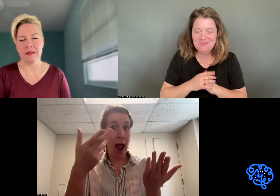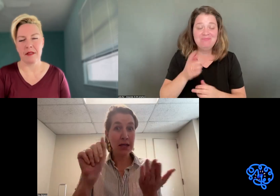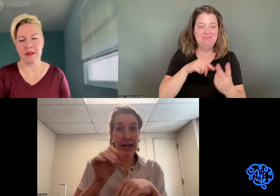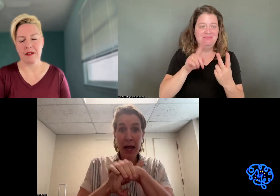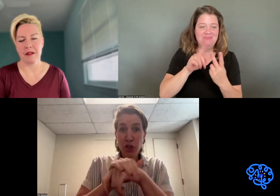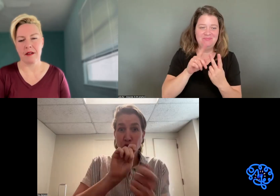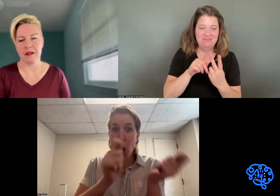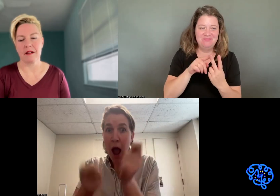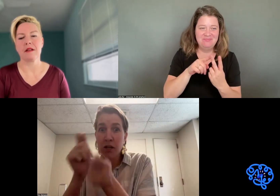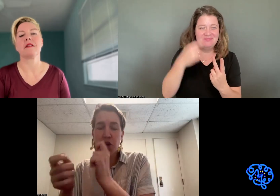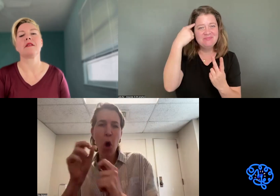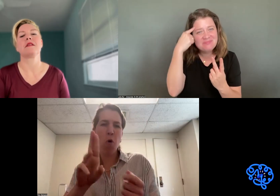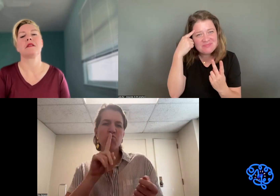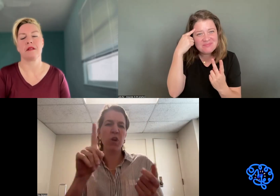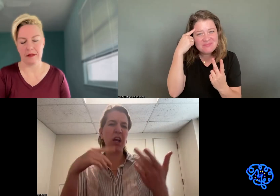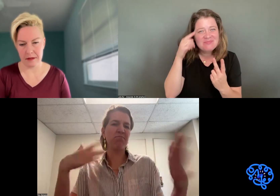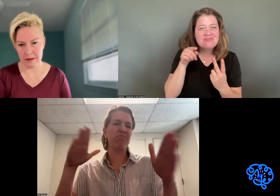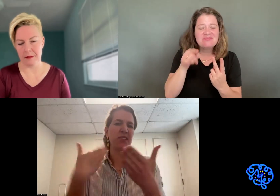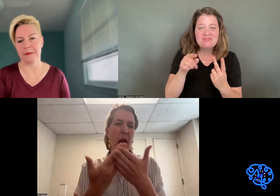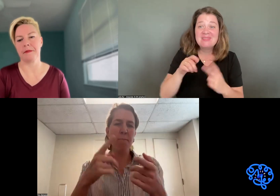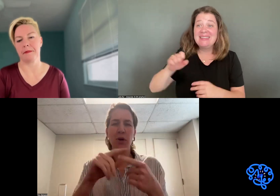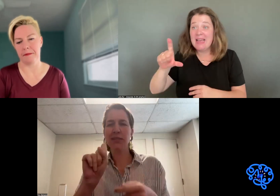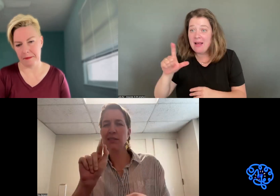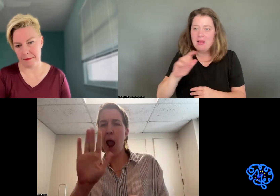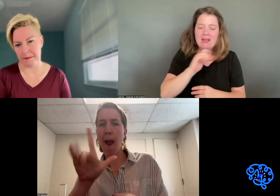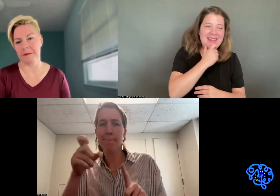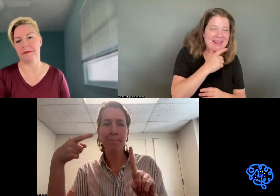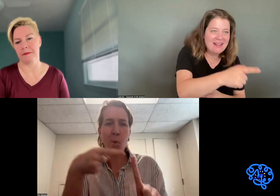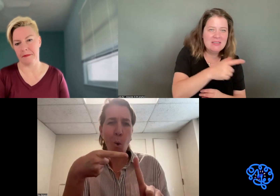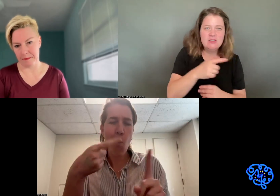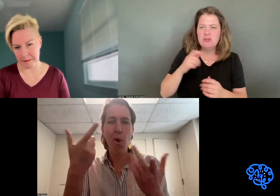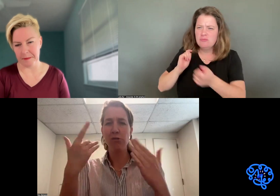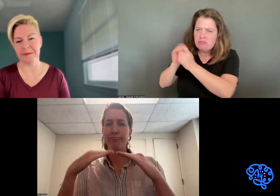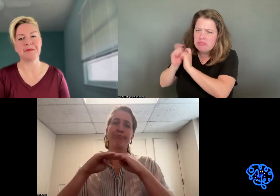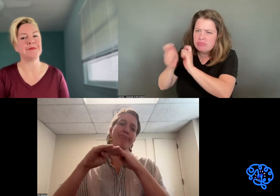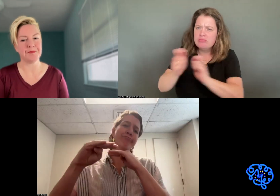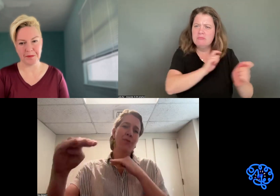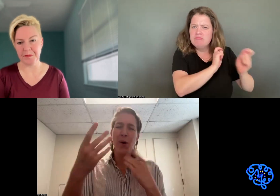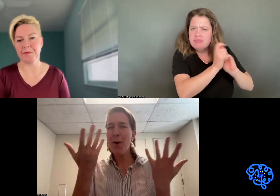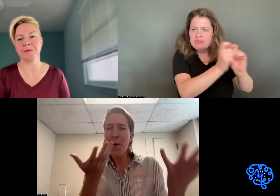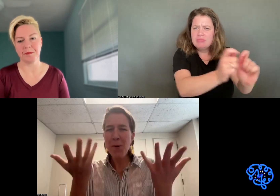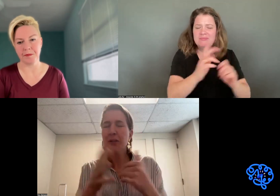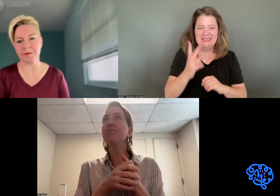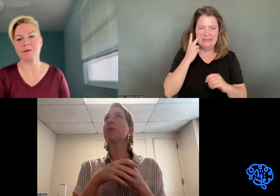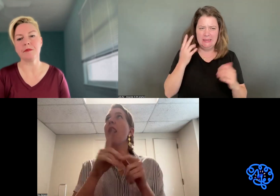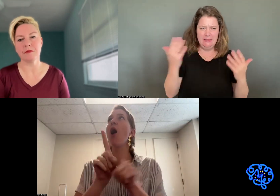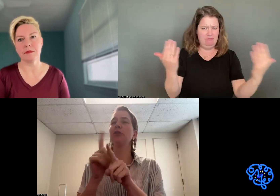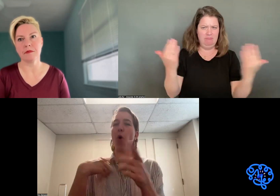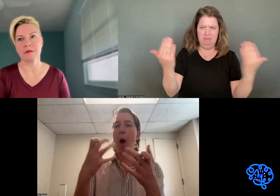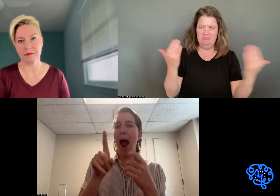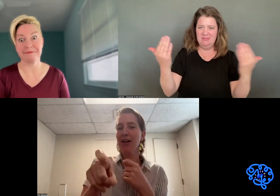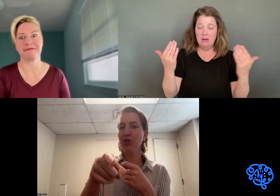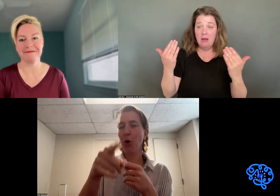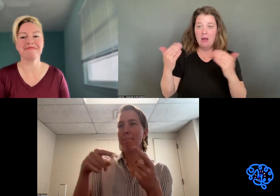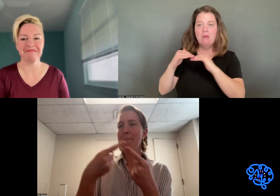diachrony, about, all of this ASL and English changes that we've seen over the years. Will we see it become stable at one